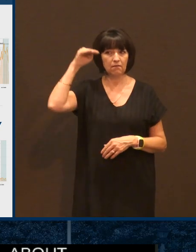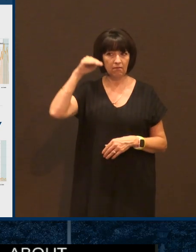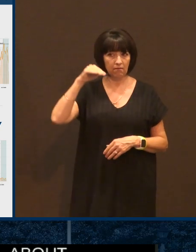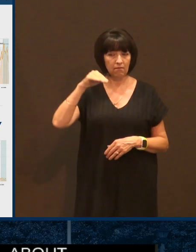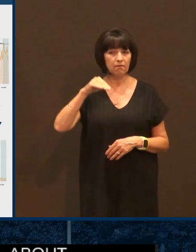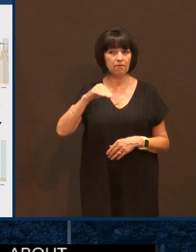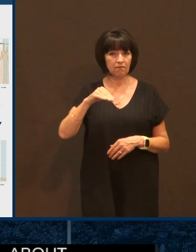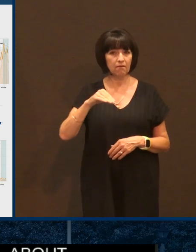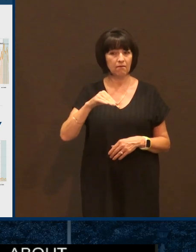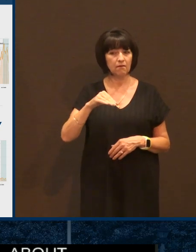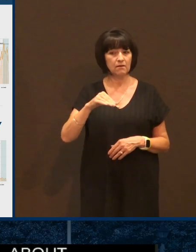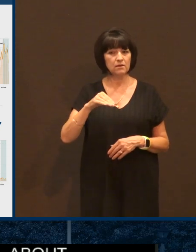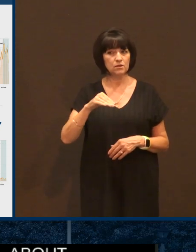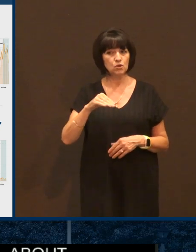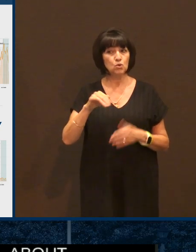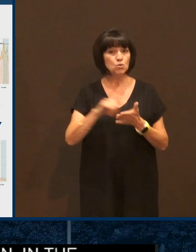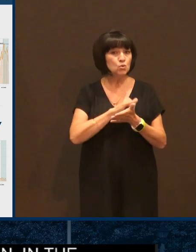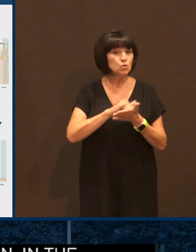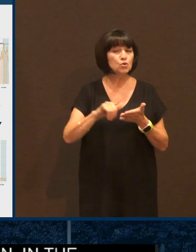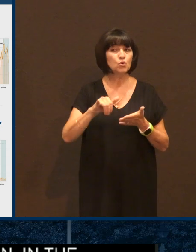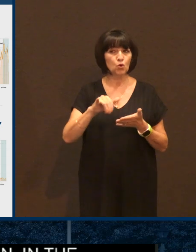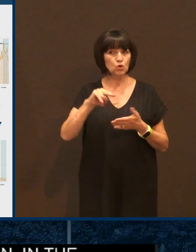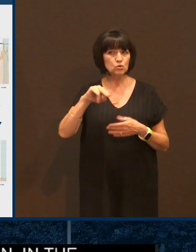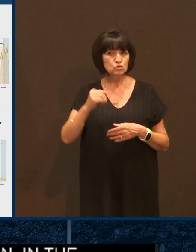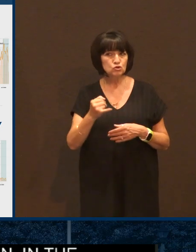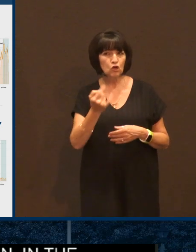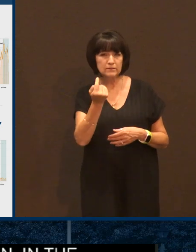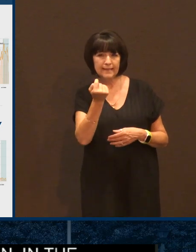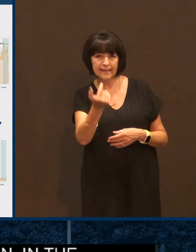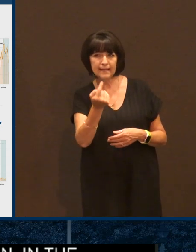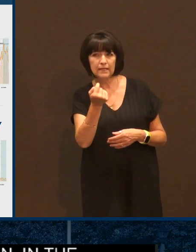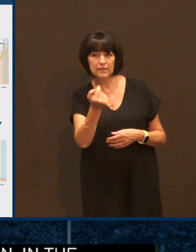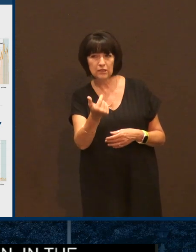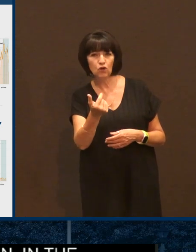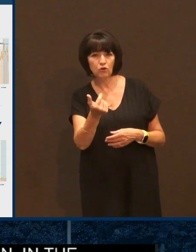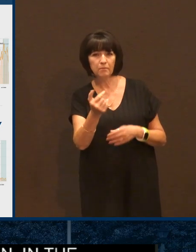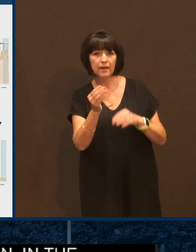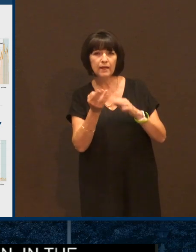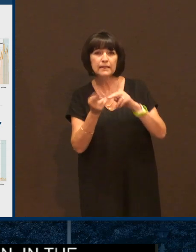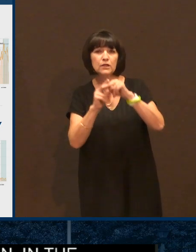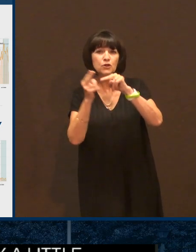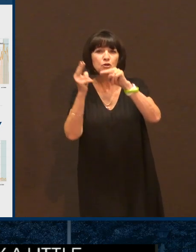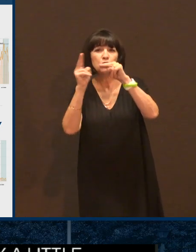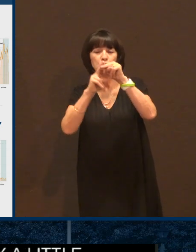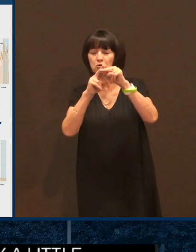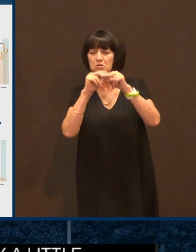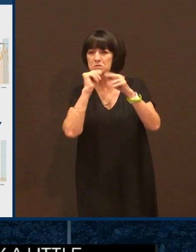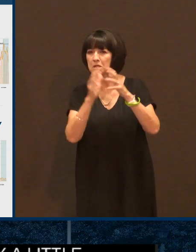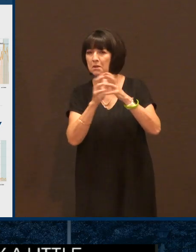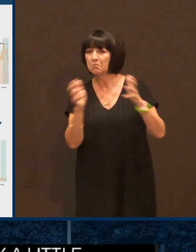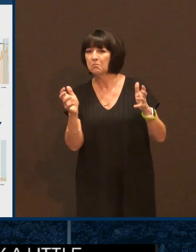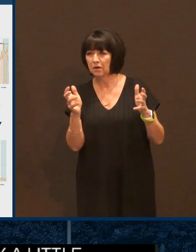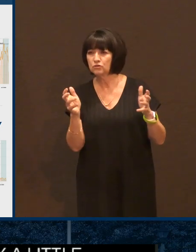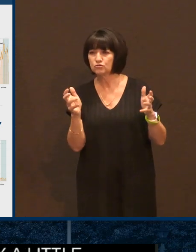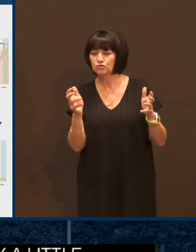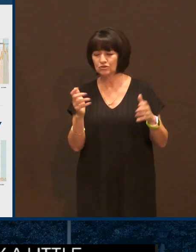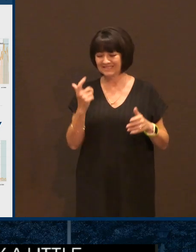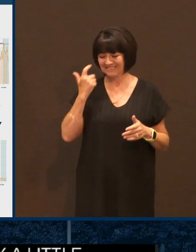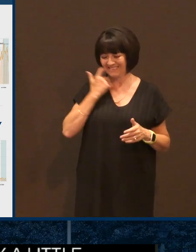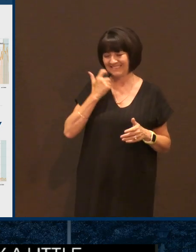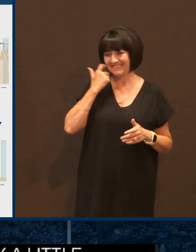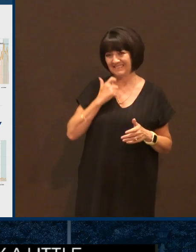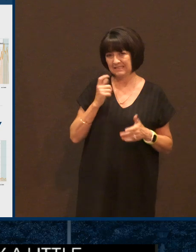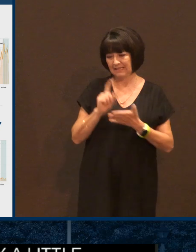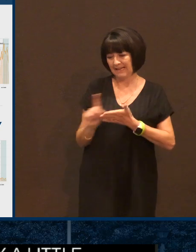and New Jersey, a little bit, but not as much, a little bit of an increase here over the last week or